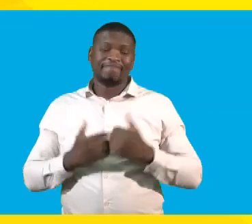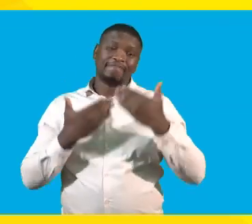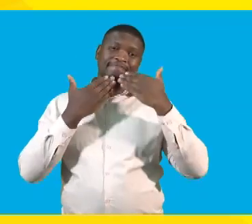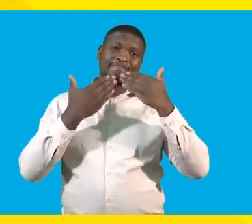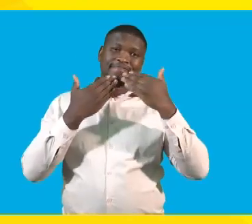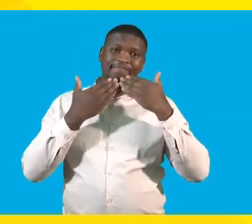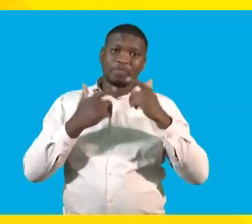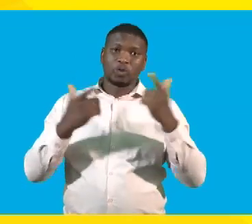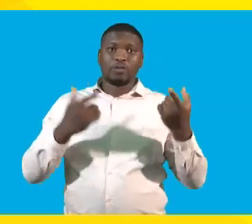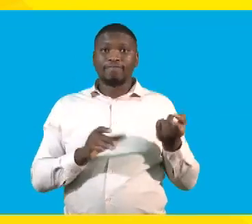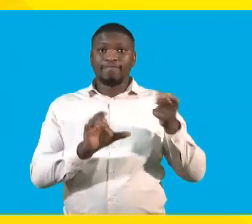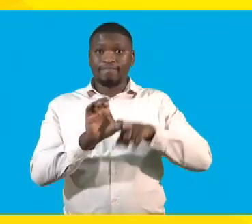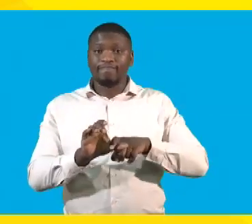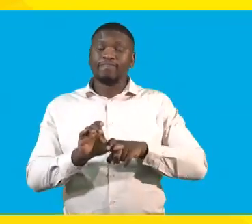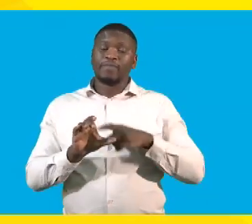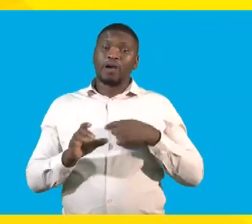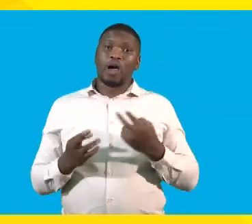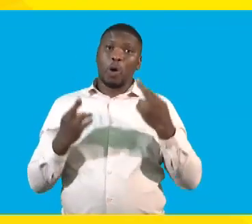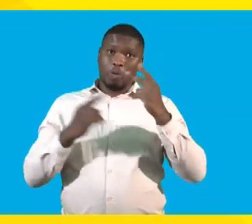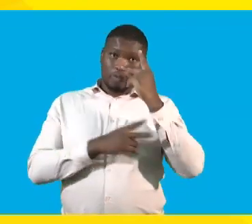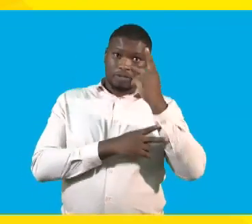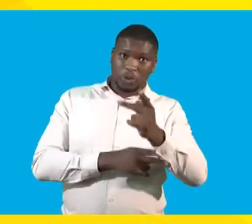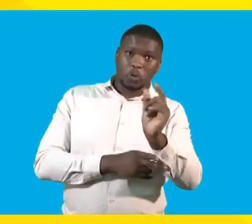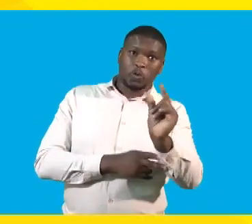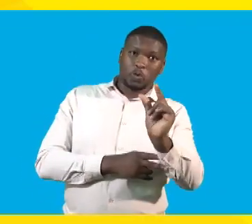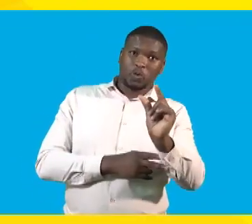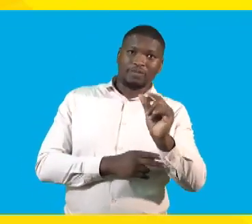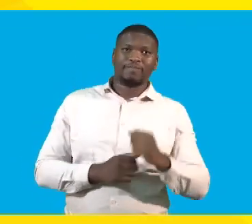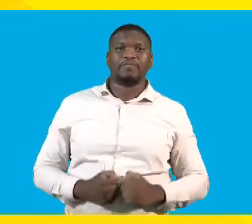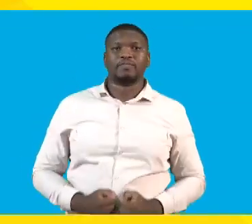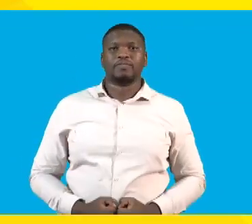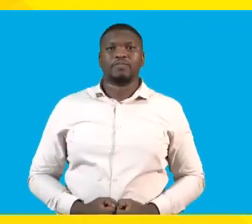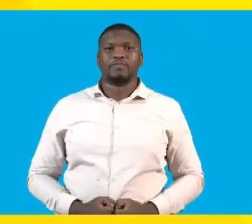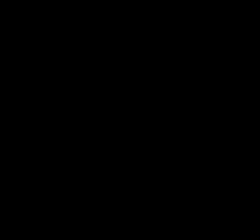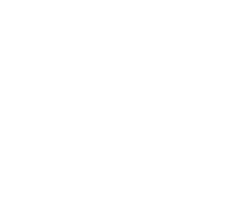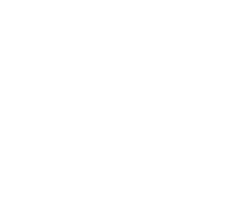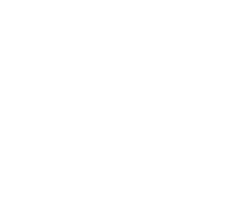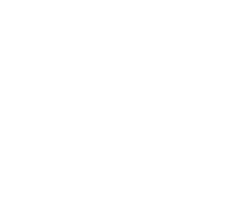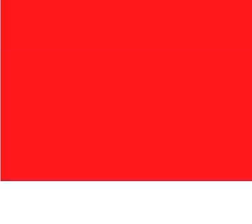successful. Thank you so much for joining me today. I hope to see you soon.